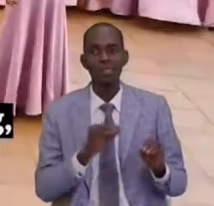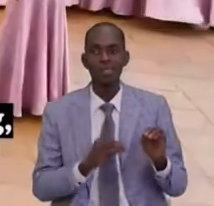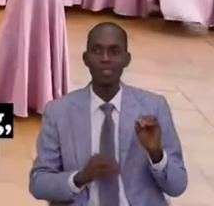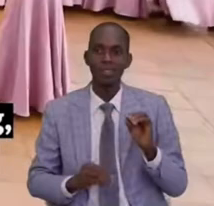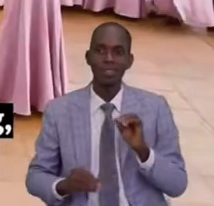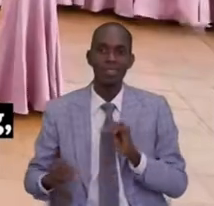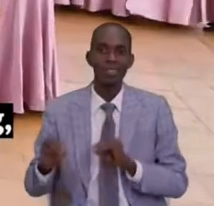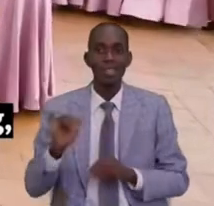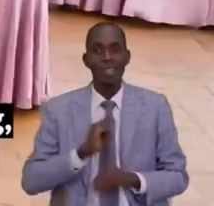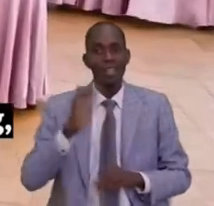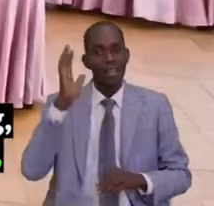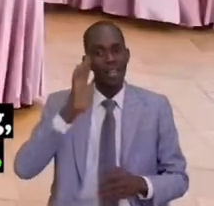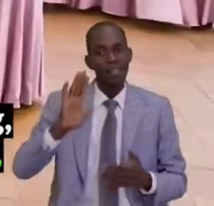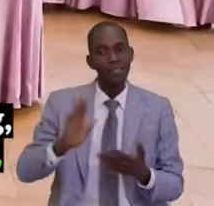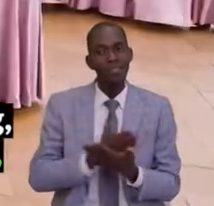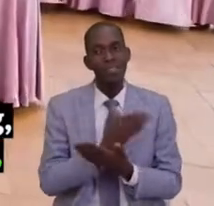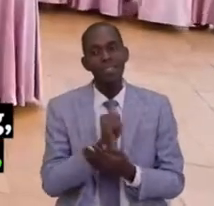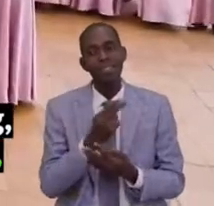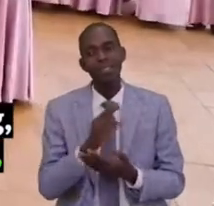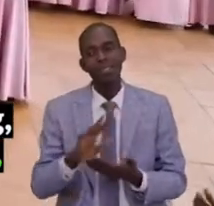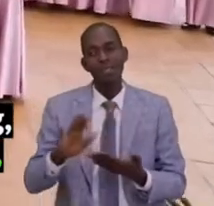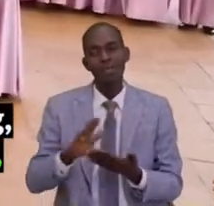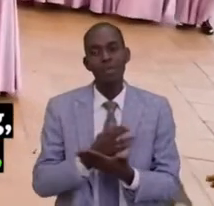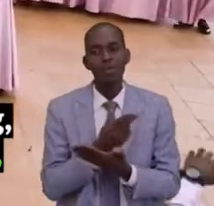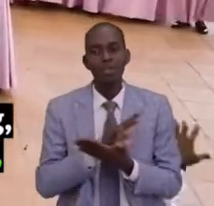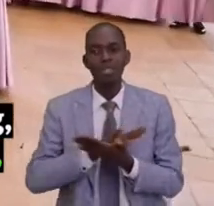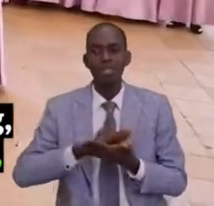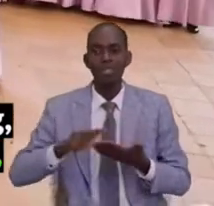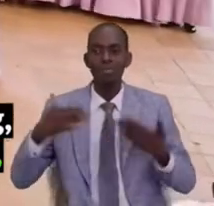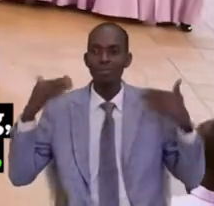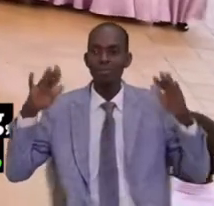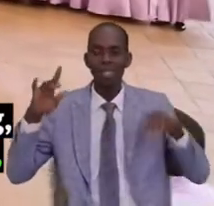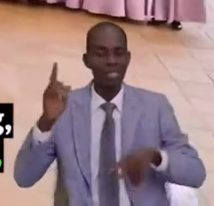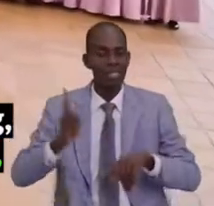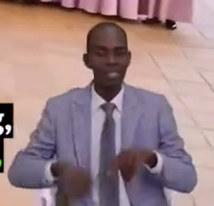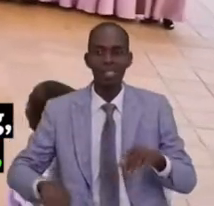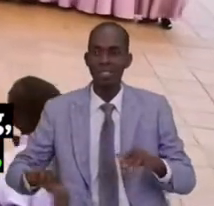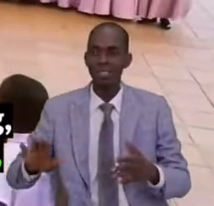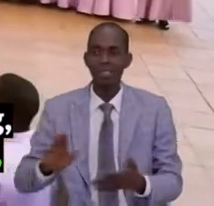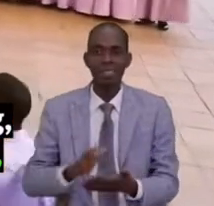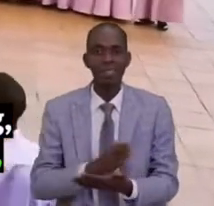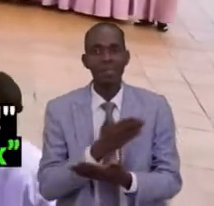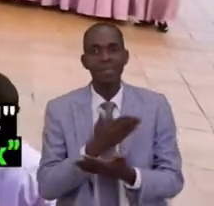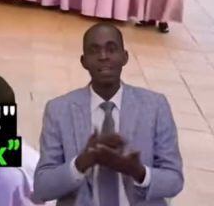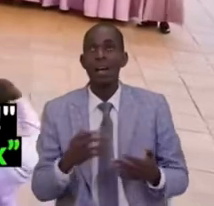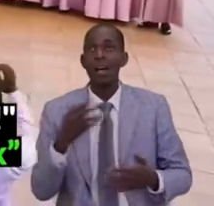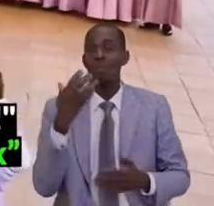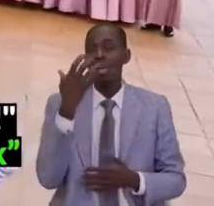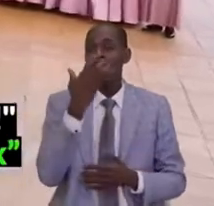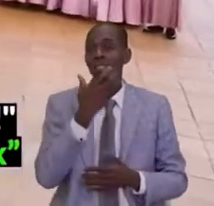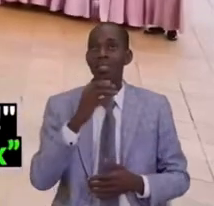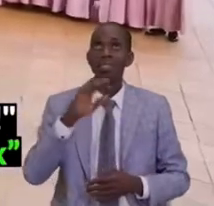Heart. I'll sing a song all the angels cannot sing. Amazing grace.